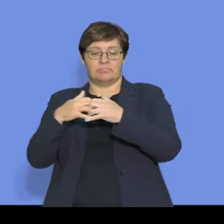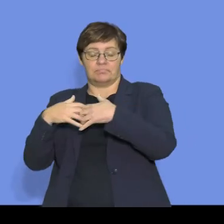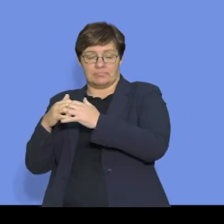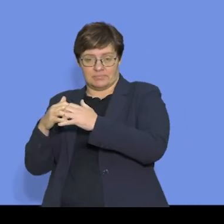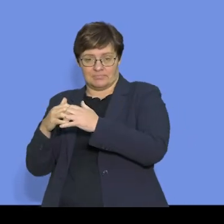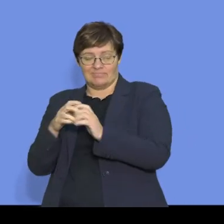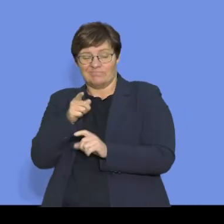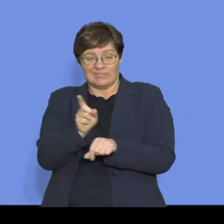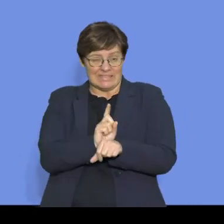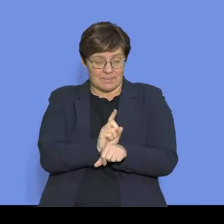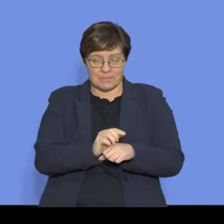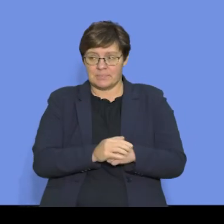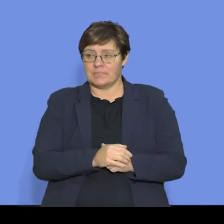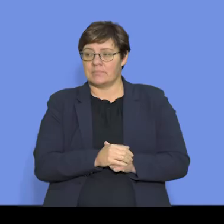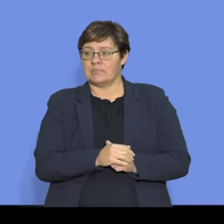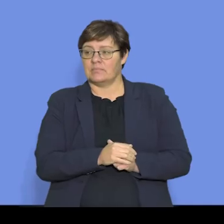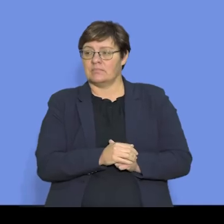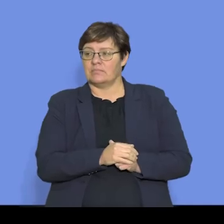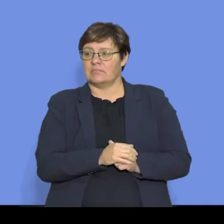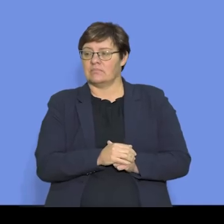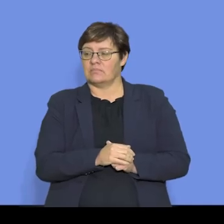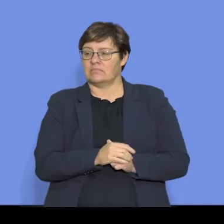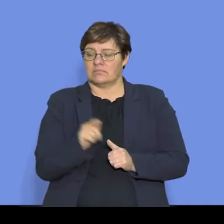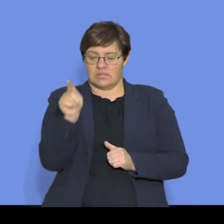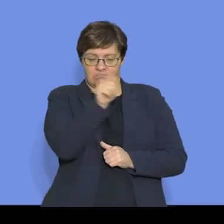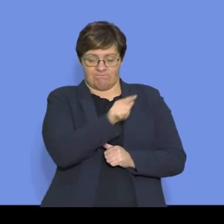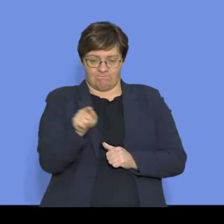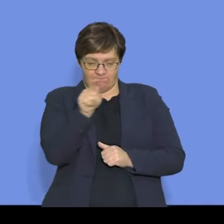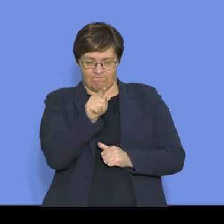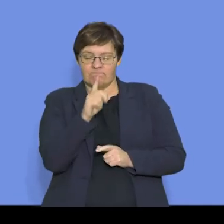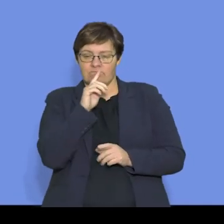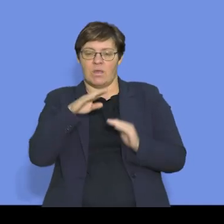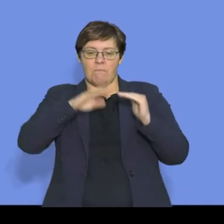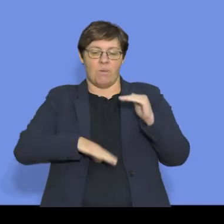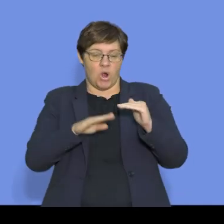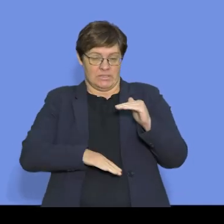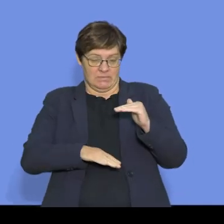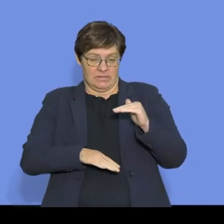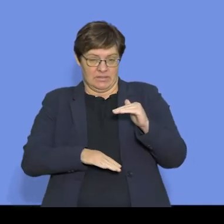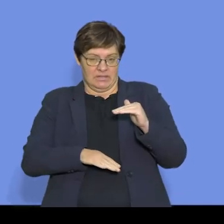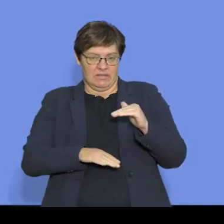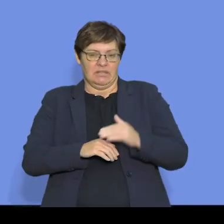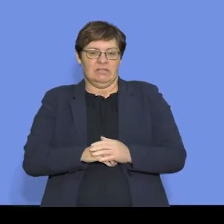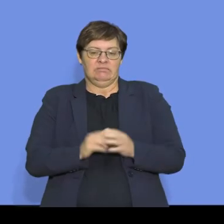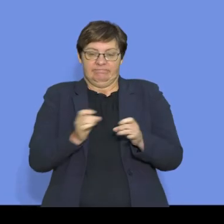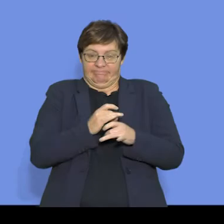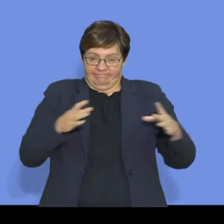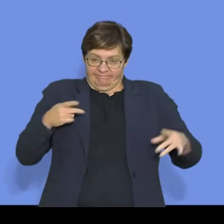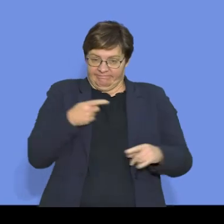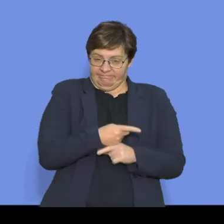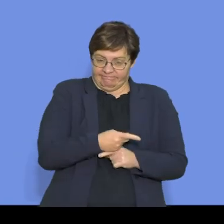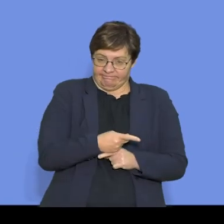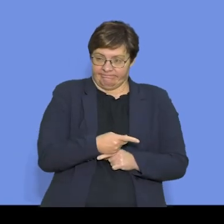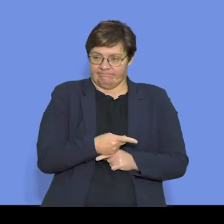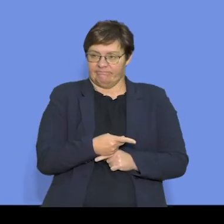arose in the Cambrian period. And if we have a look here, right at the bottom of the Cambrian period, in the